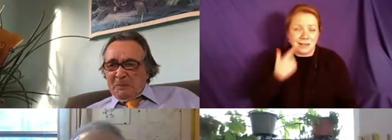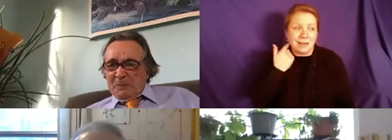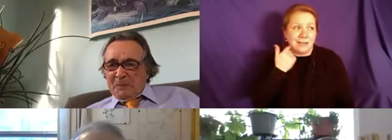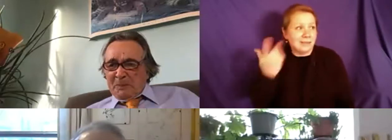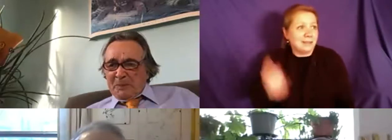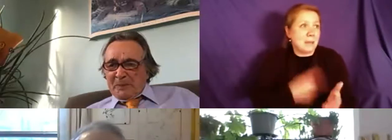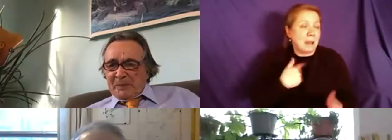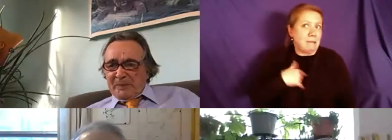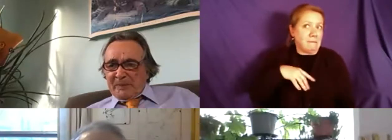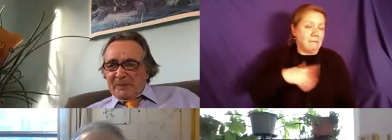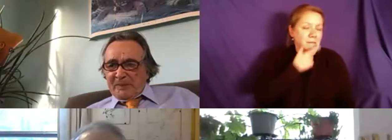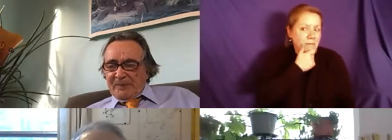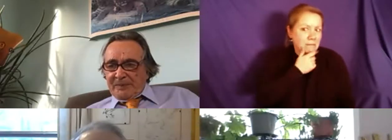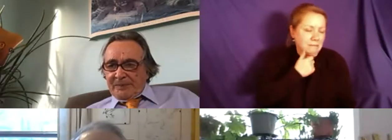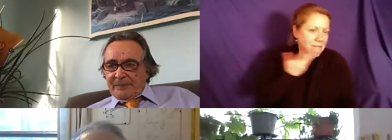you question that,